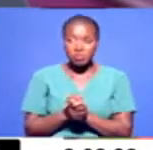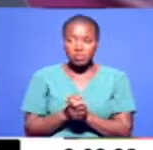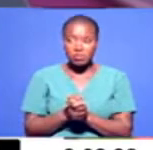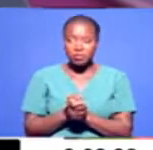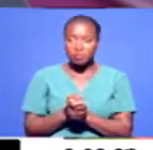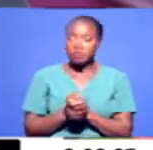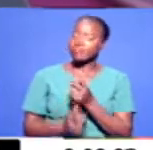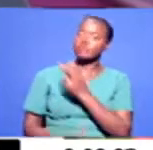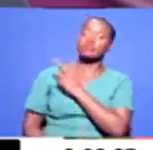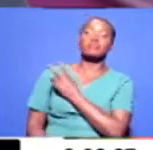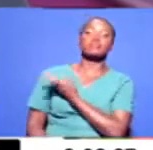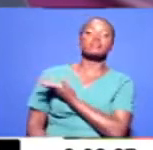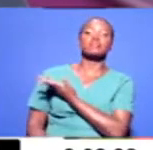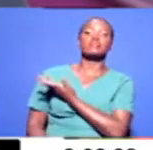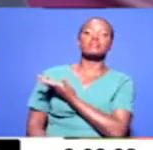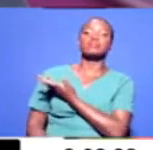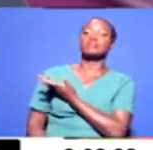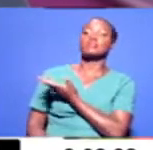Wewe ulikatwa mshahara?